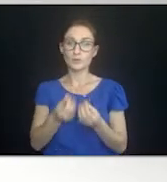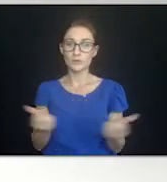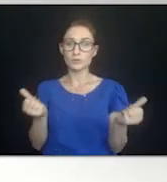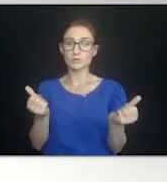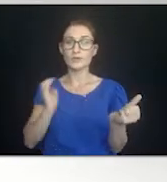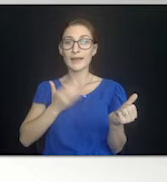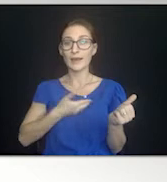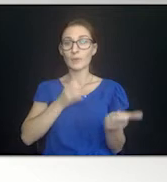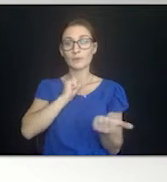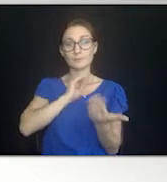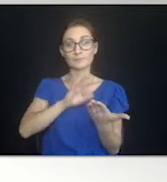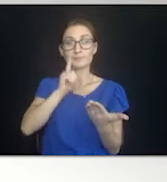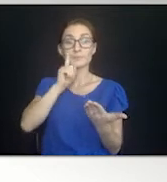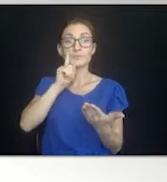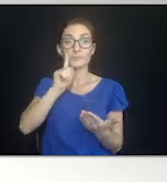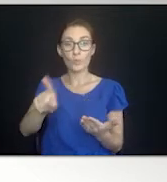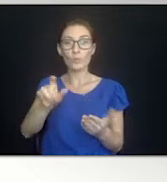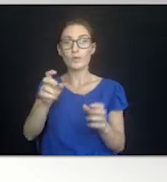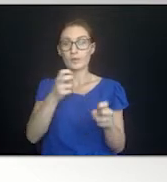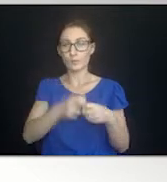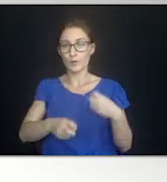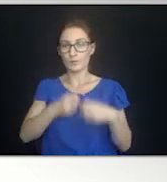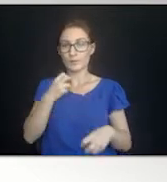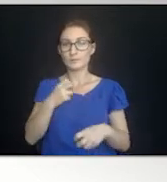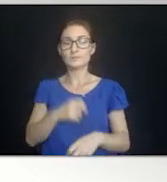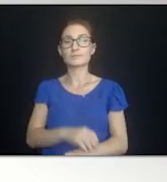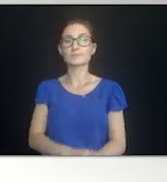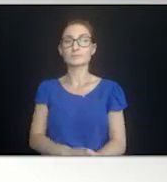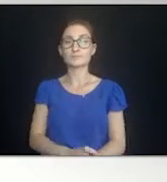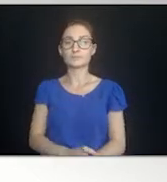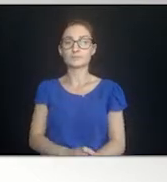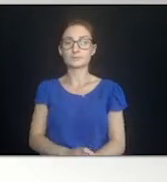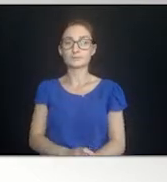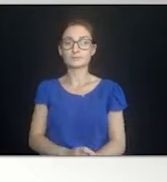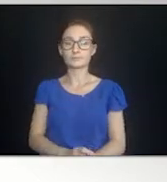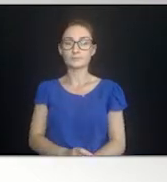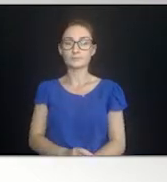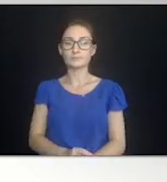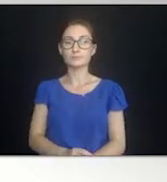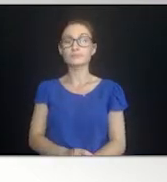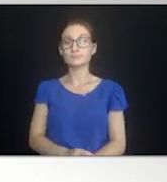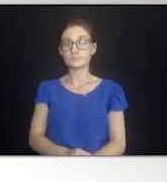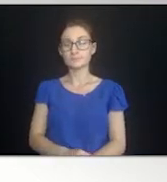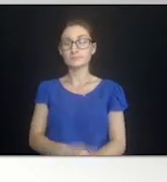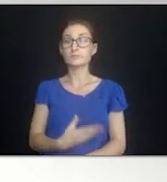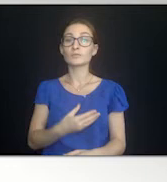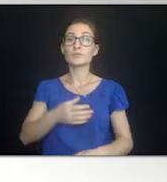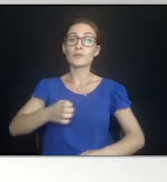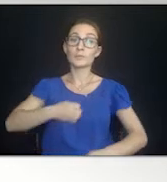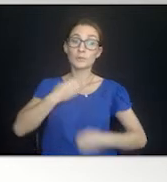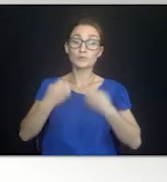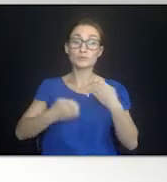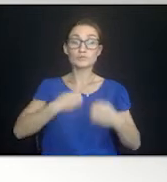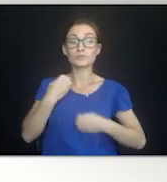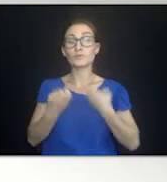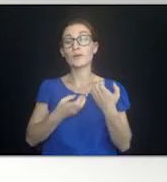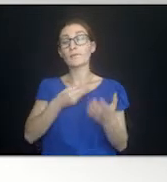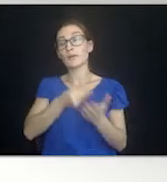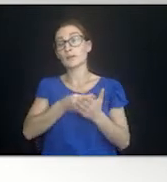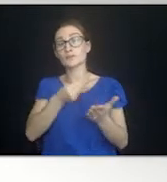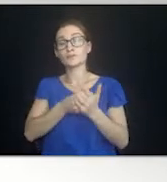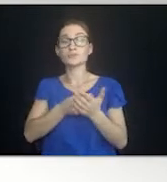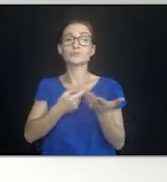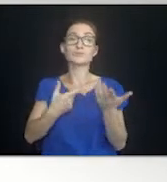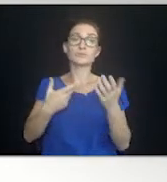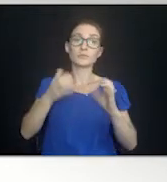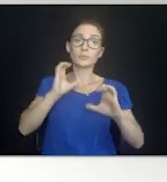our way of addressing what we believe are the problems in the community. So, emotional, financial, education,